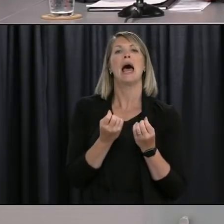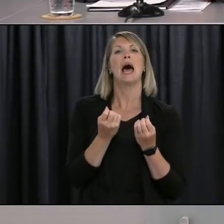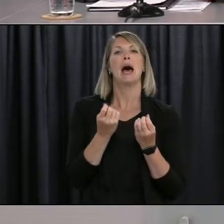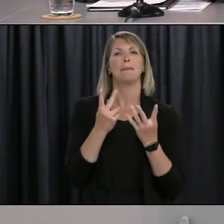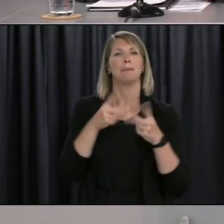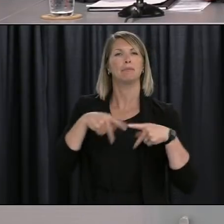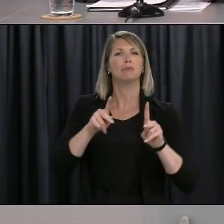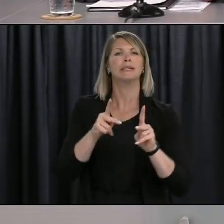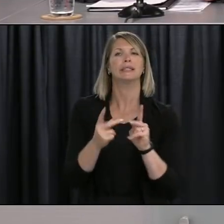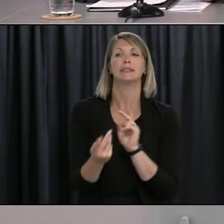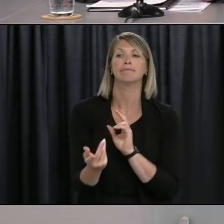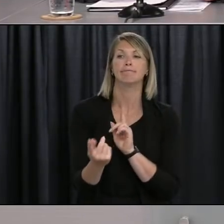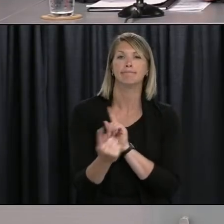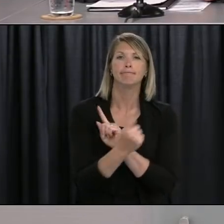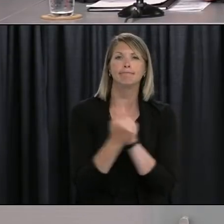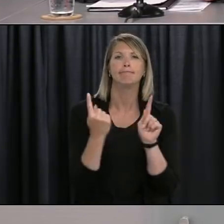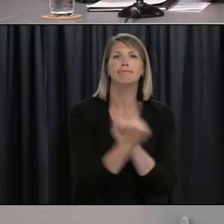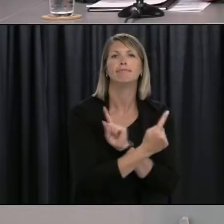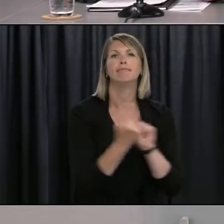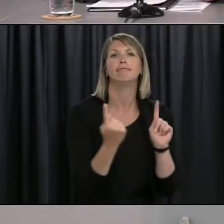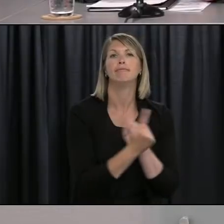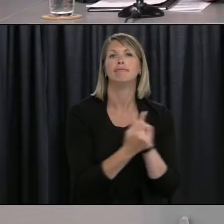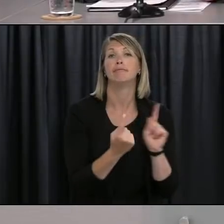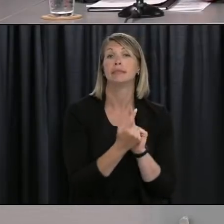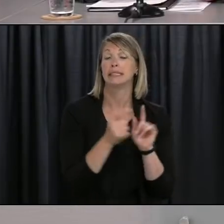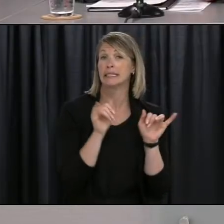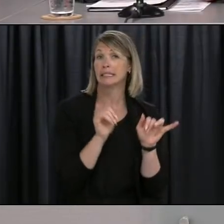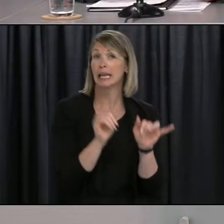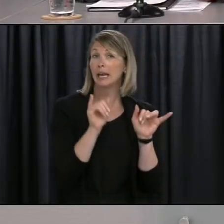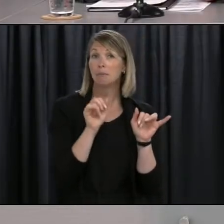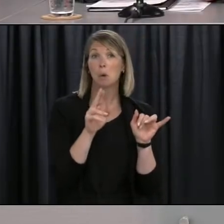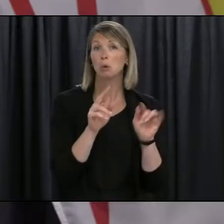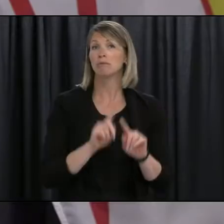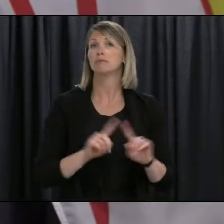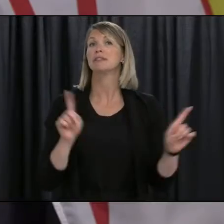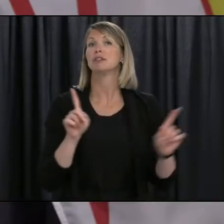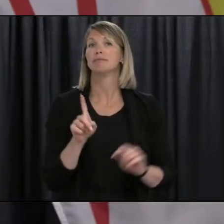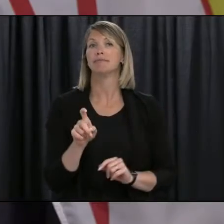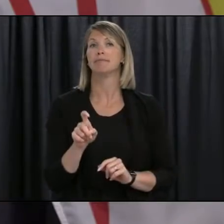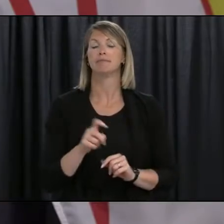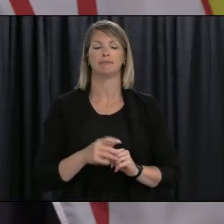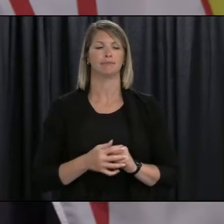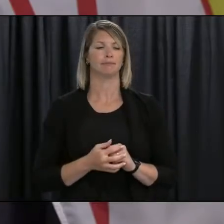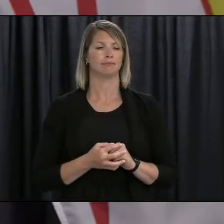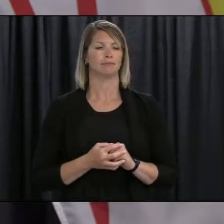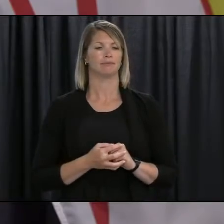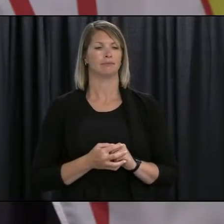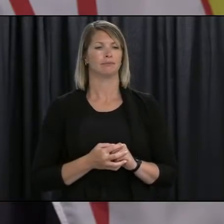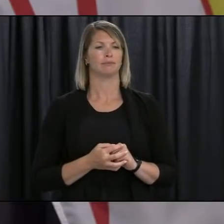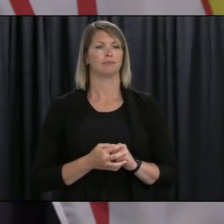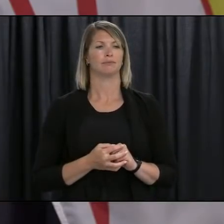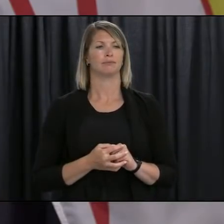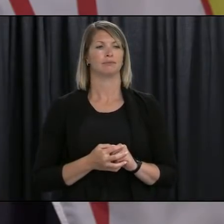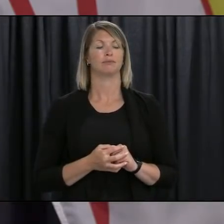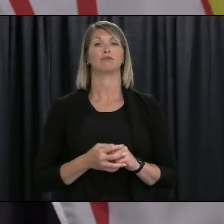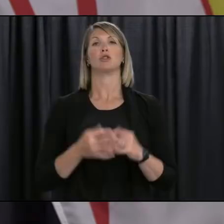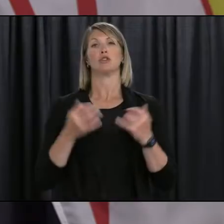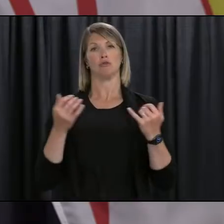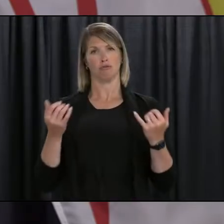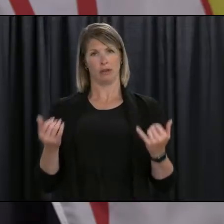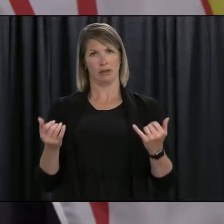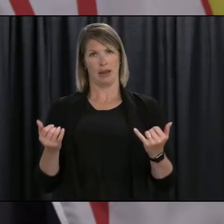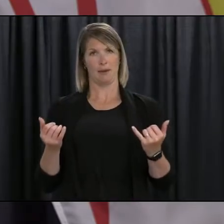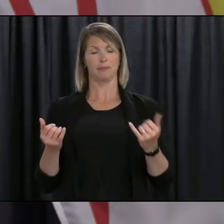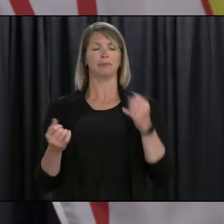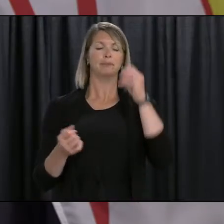about relating to the shift to alert level 2? So right now, what our